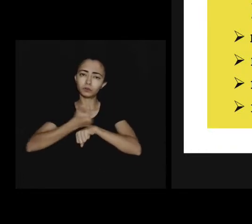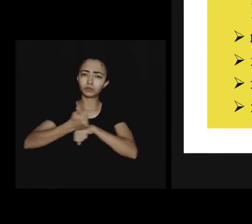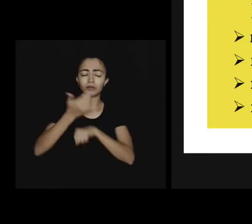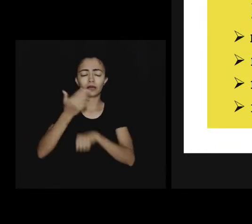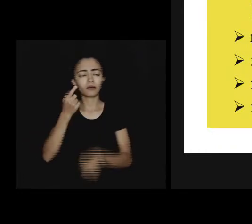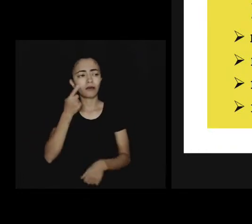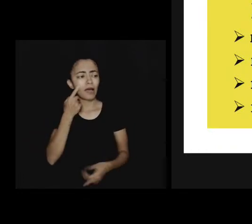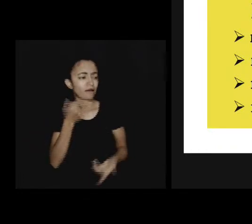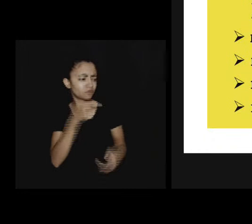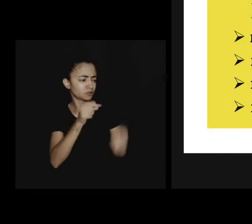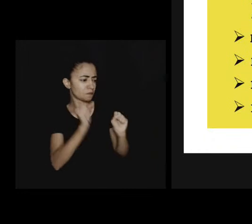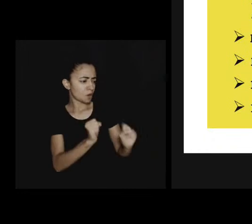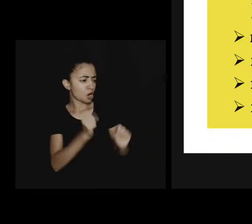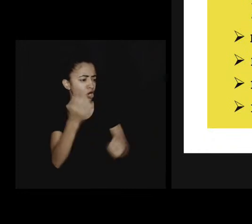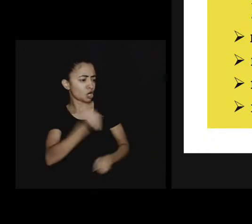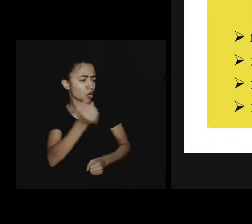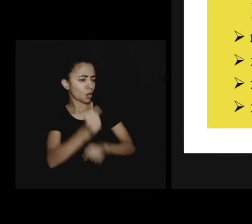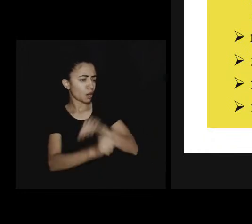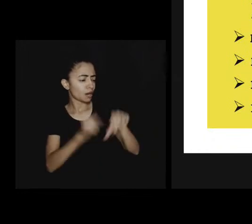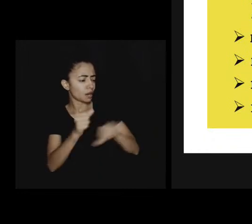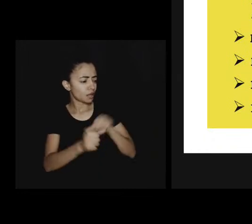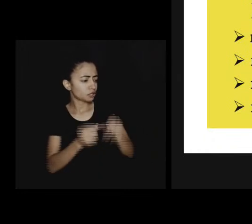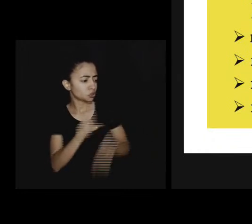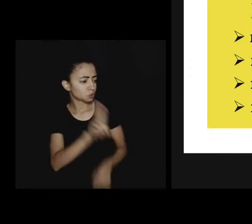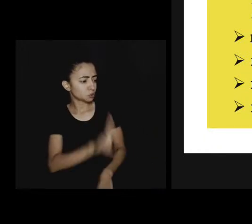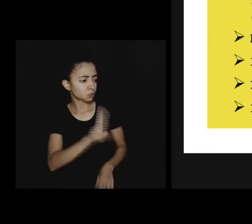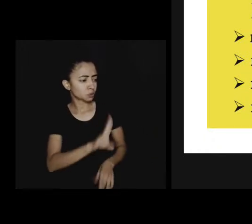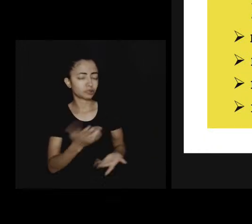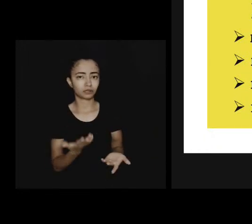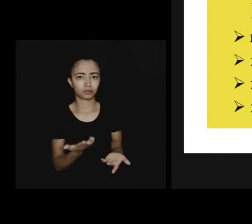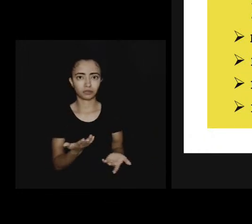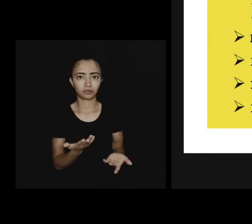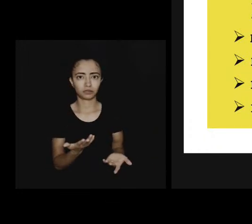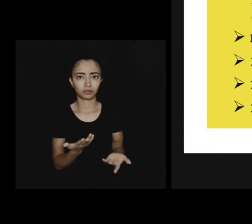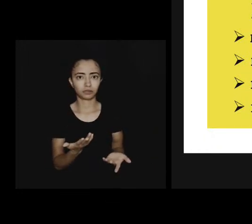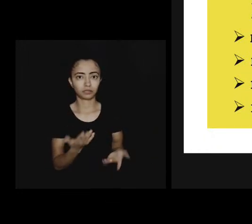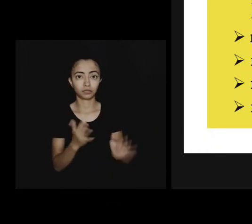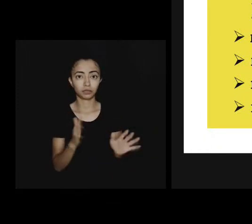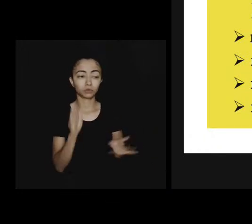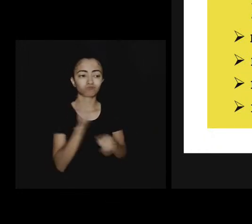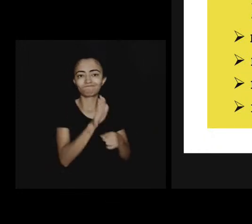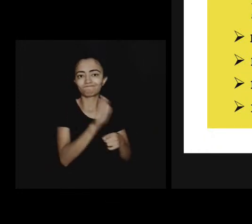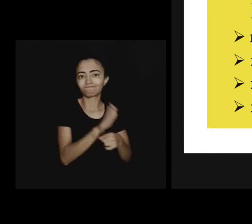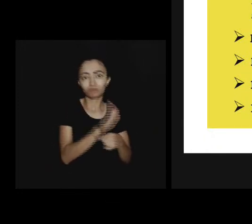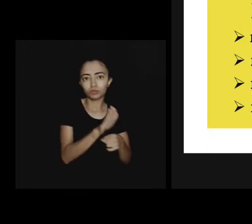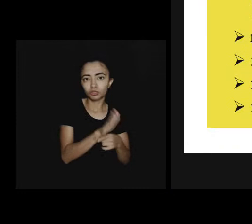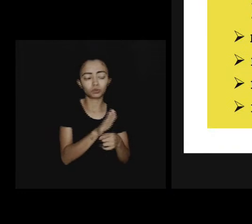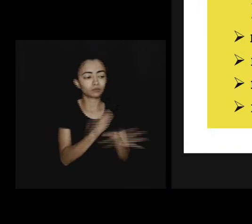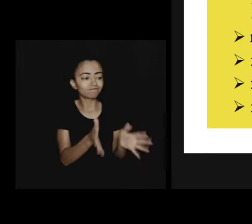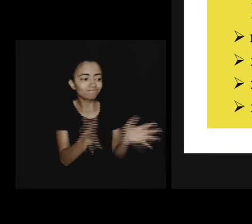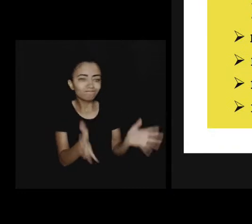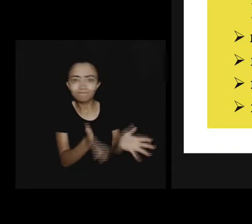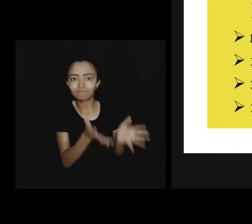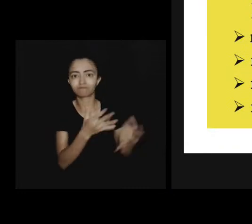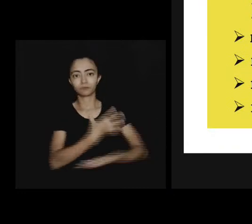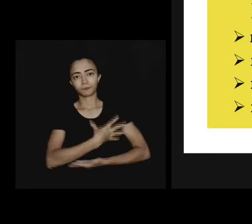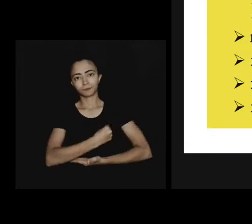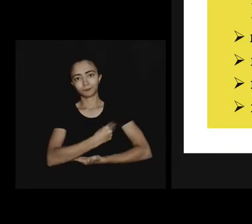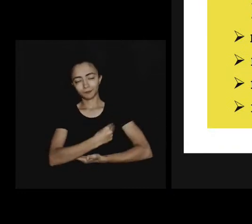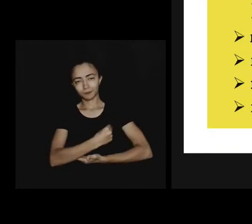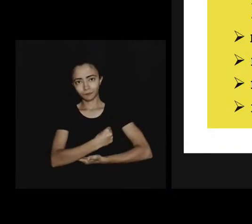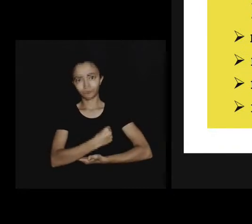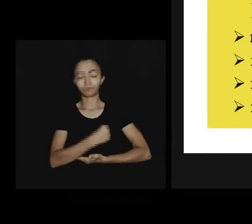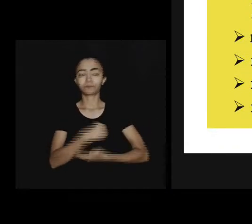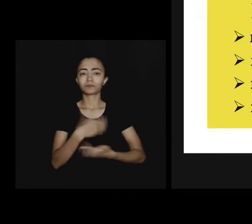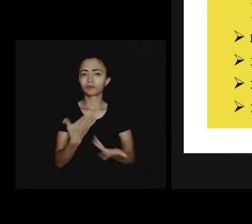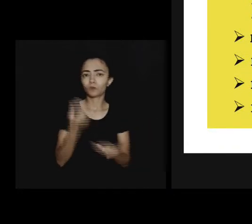support for breastfeeding? Why should schools, why should medical schools be providing that kind of education when they can